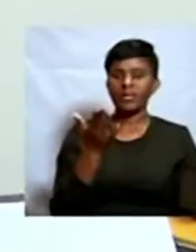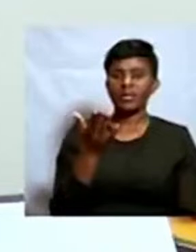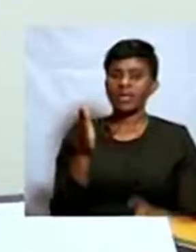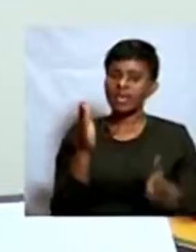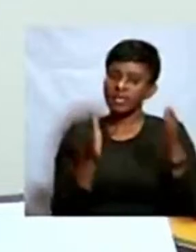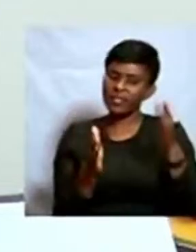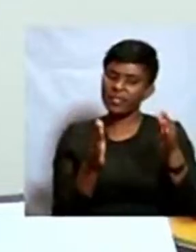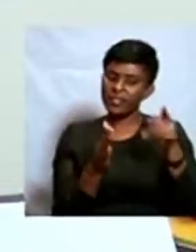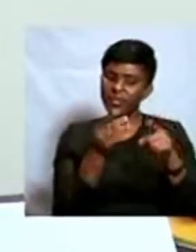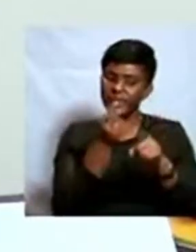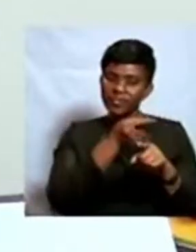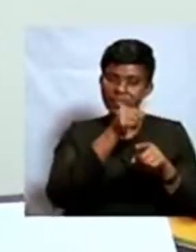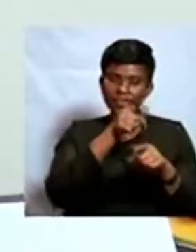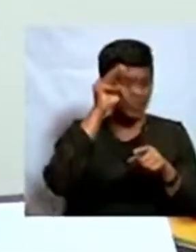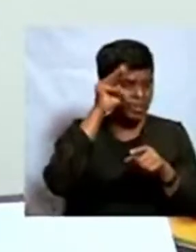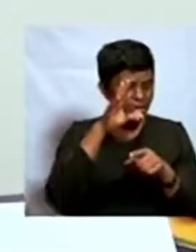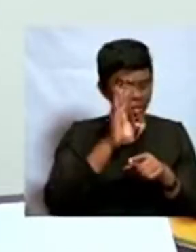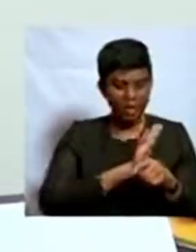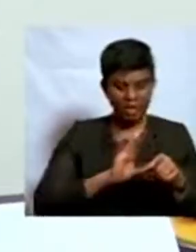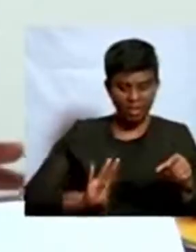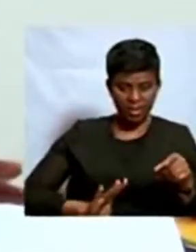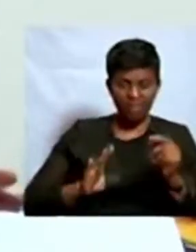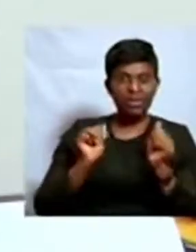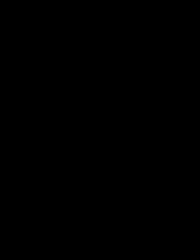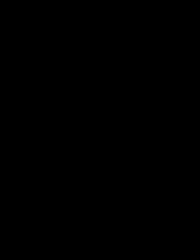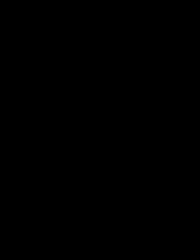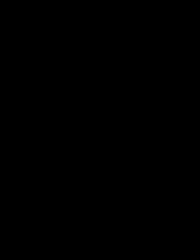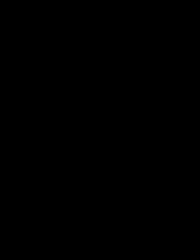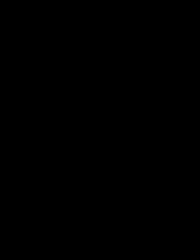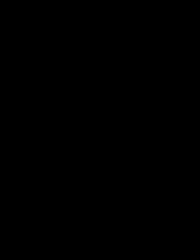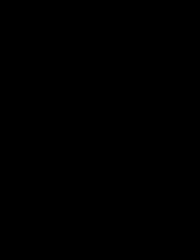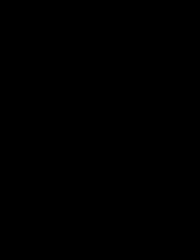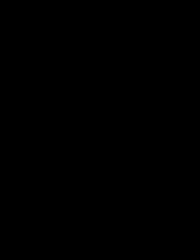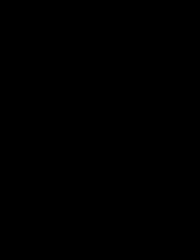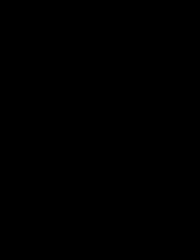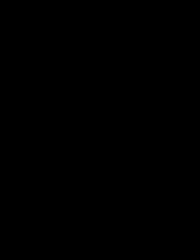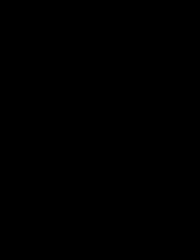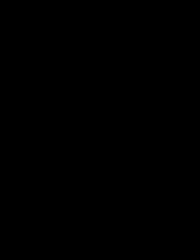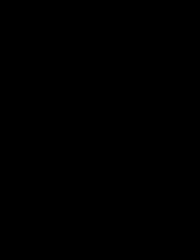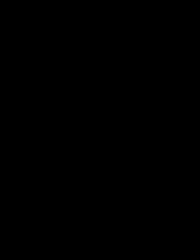from the minister, the board, and the management.